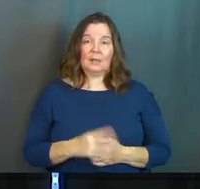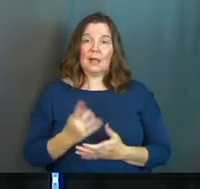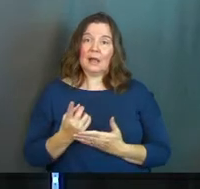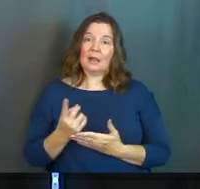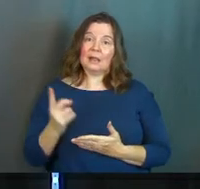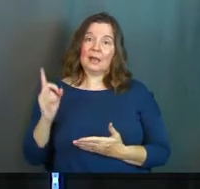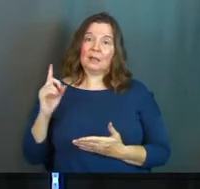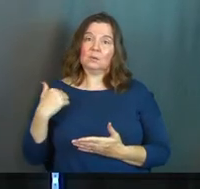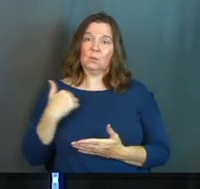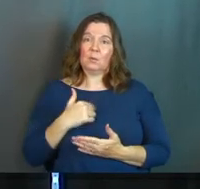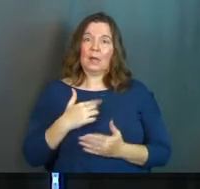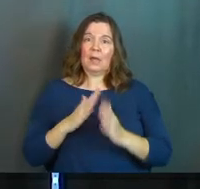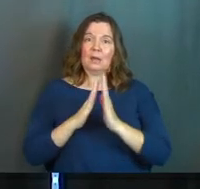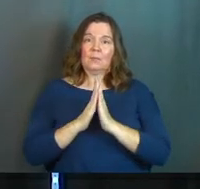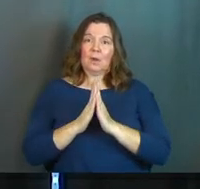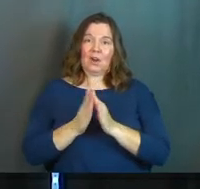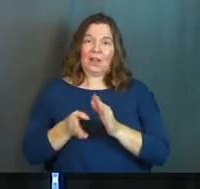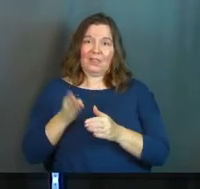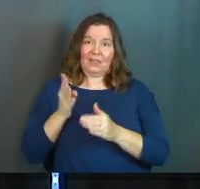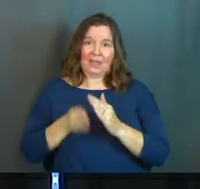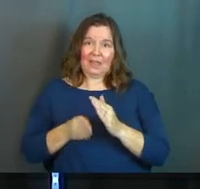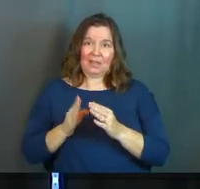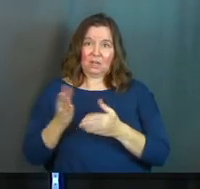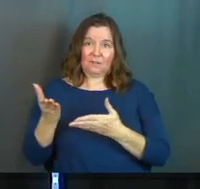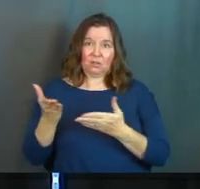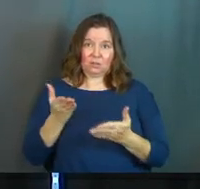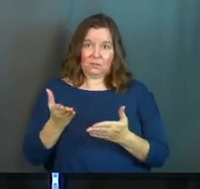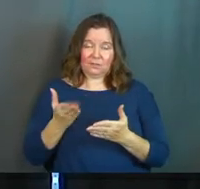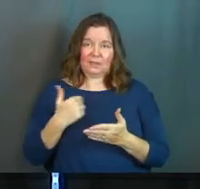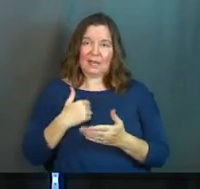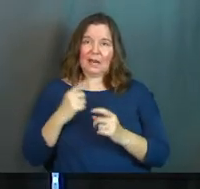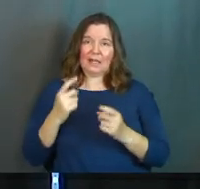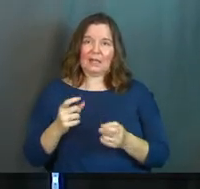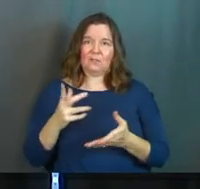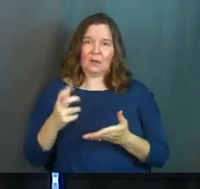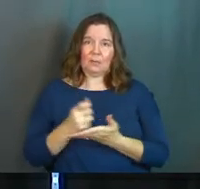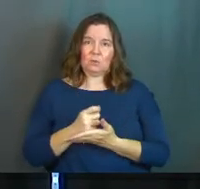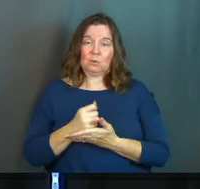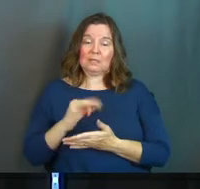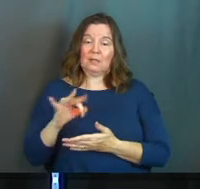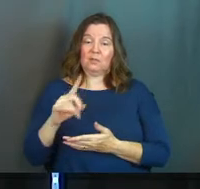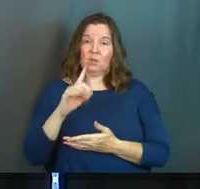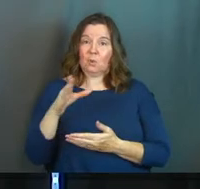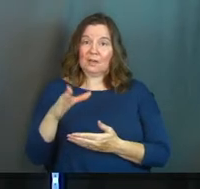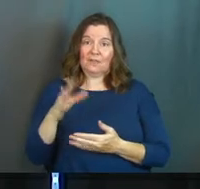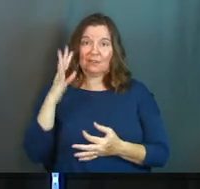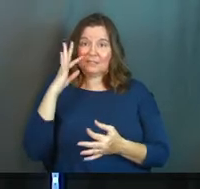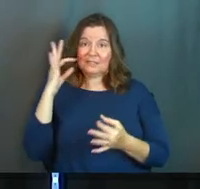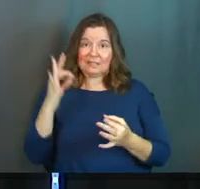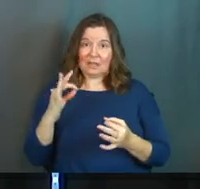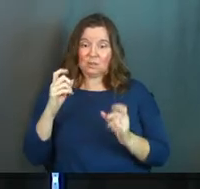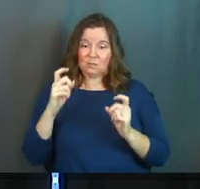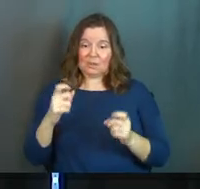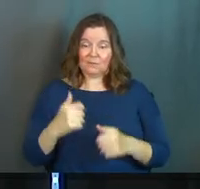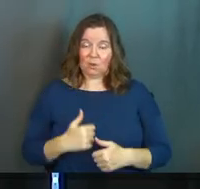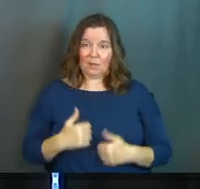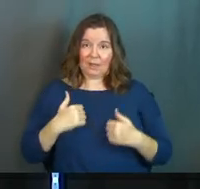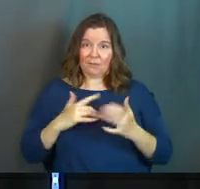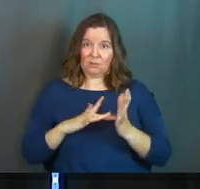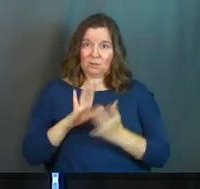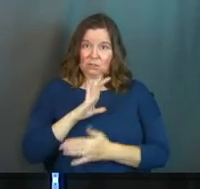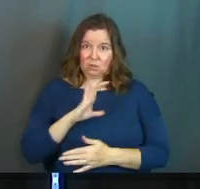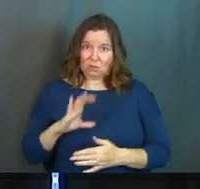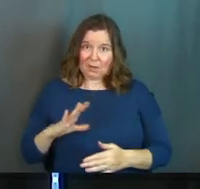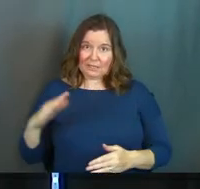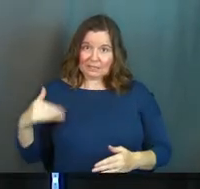Last week, we had a prayer at the very end of the service, and I gave you an opportunity. If you had never decided to give your life to